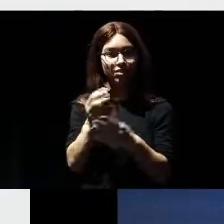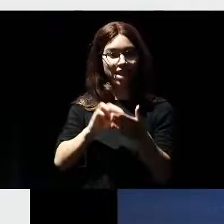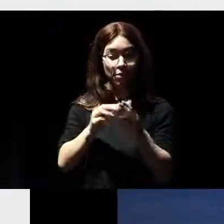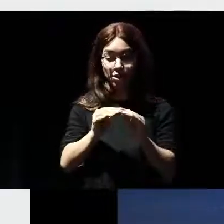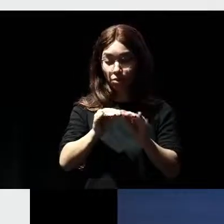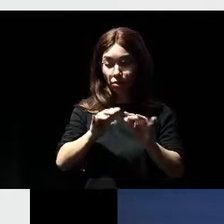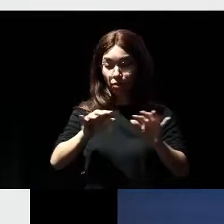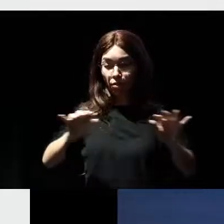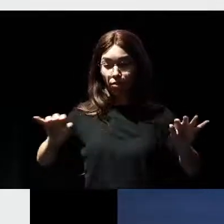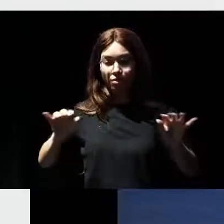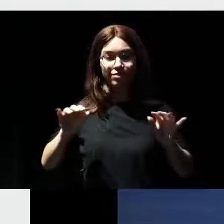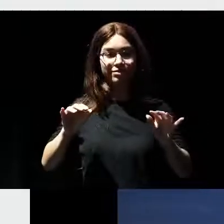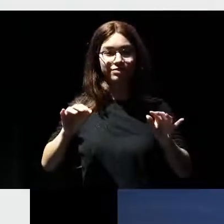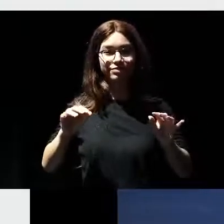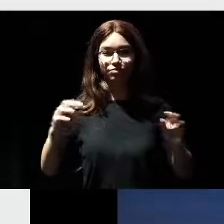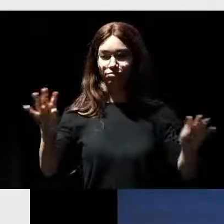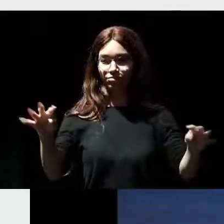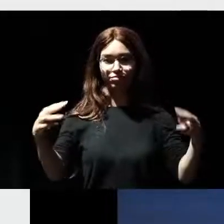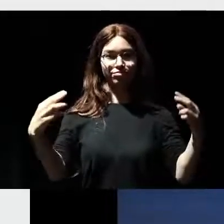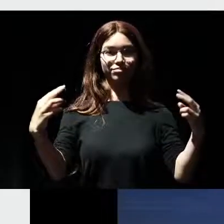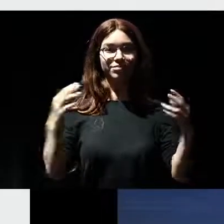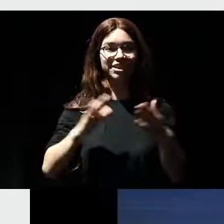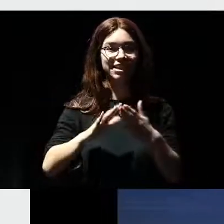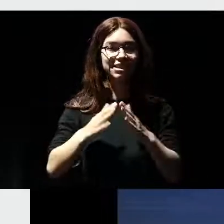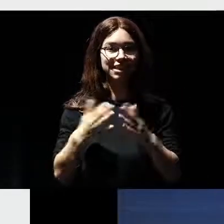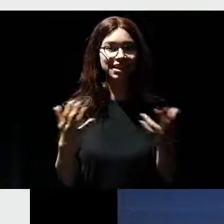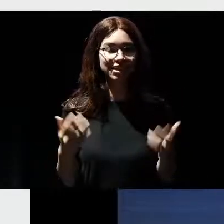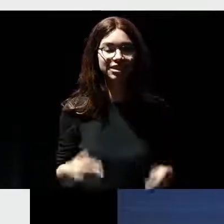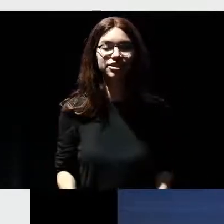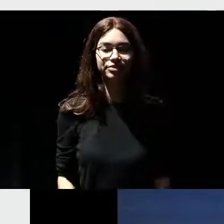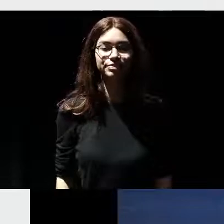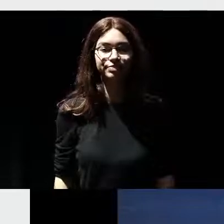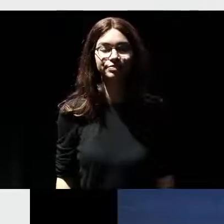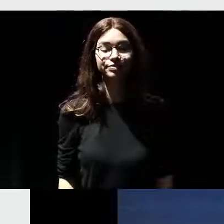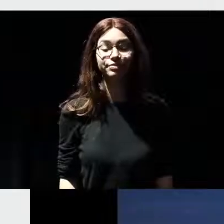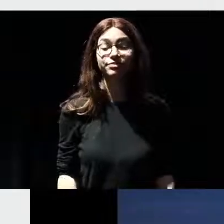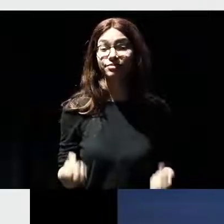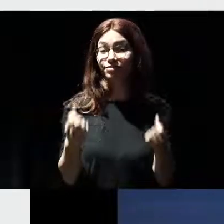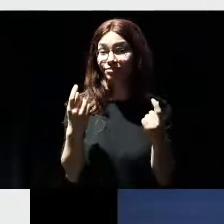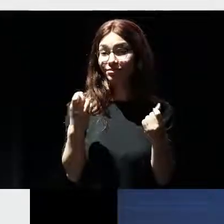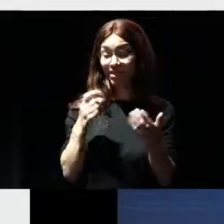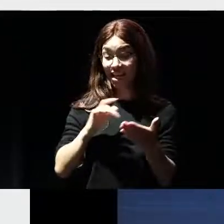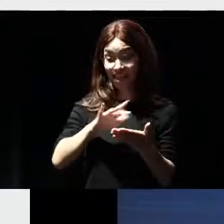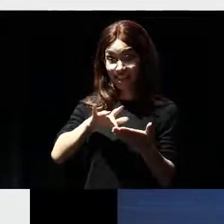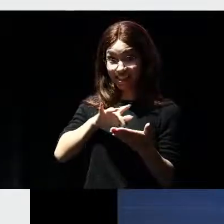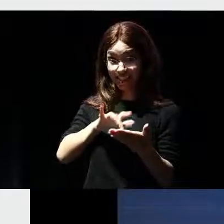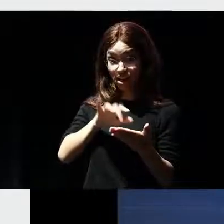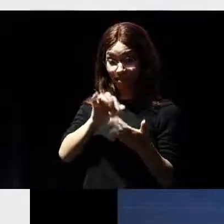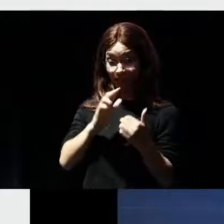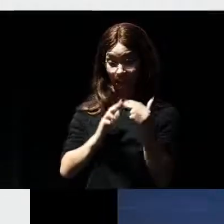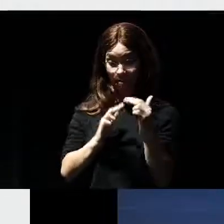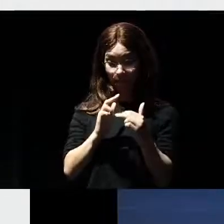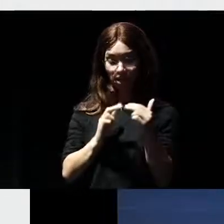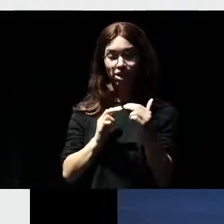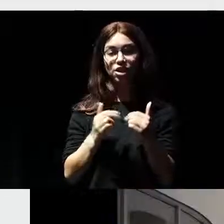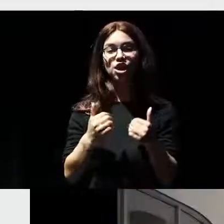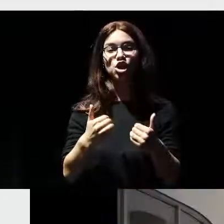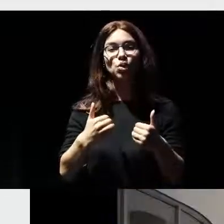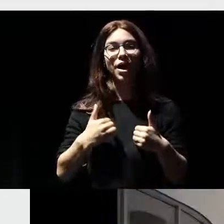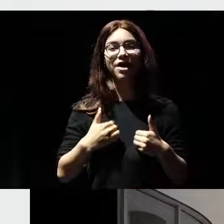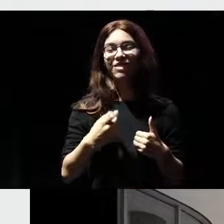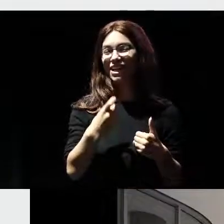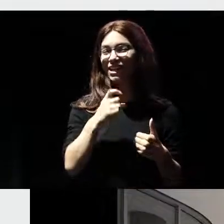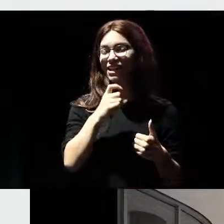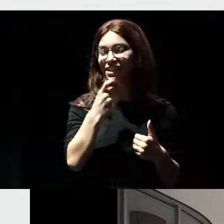surrounding city neighborhood and city fabric. And at the very center is a curvilinear